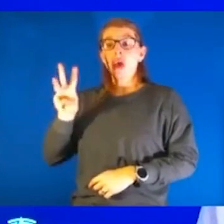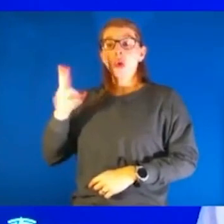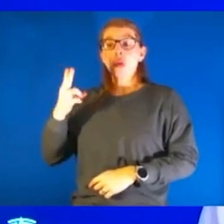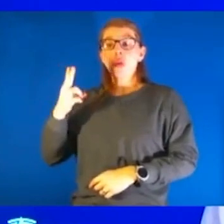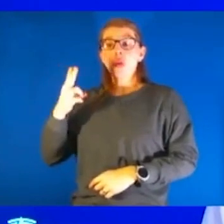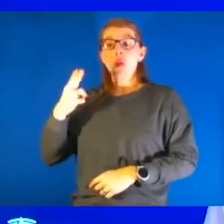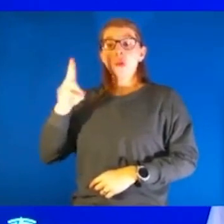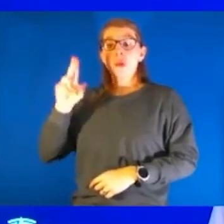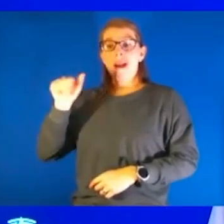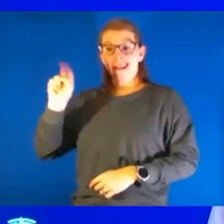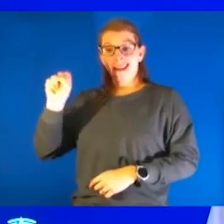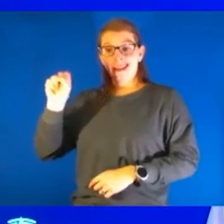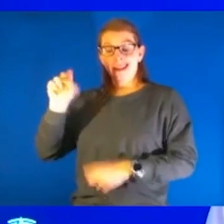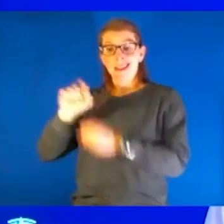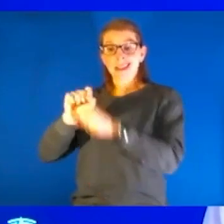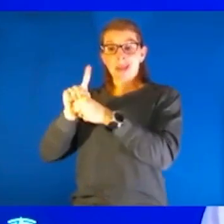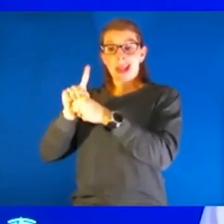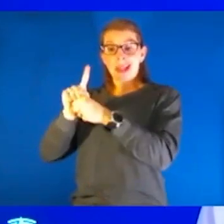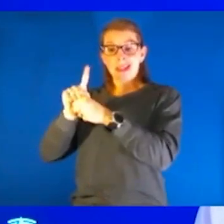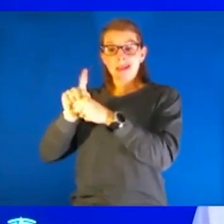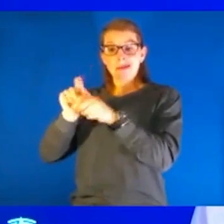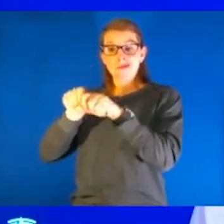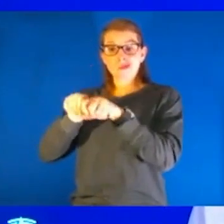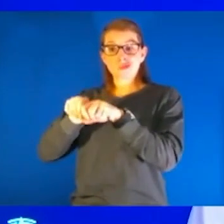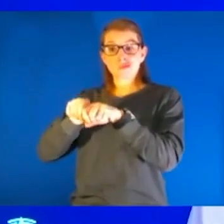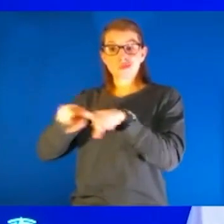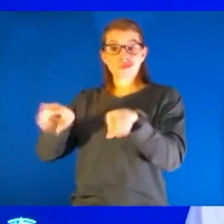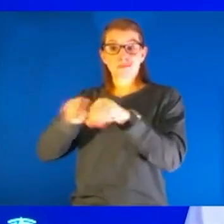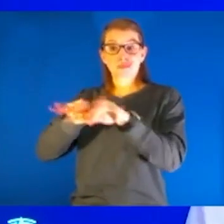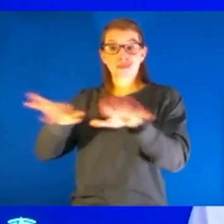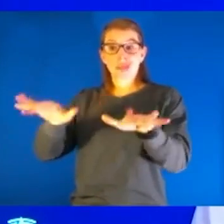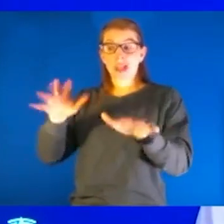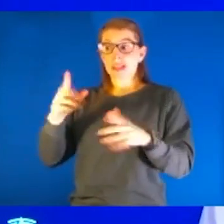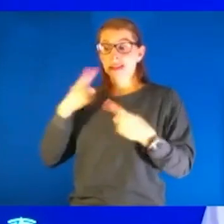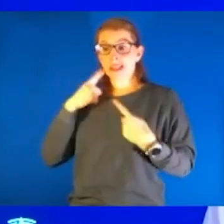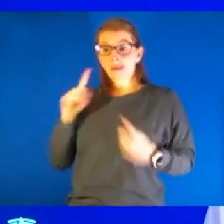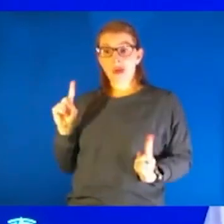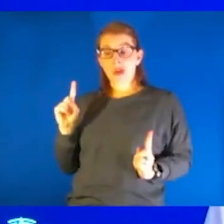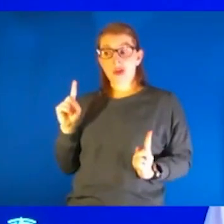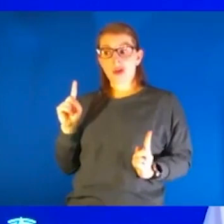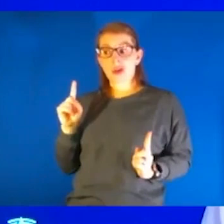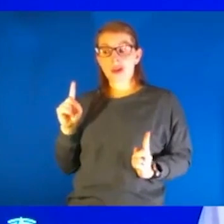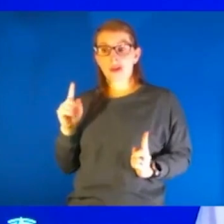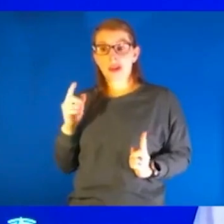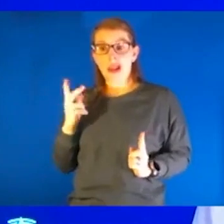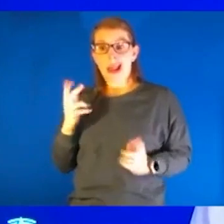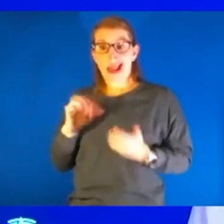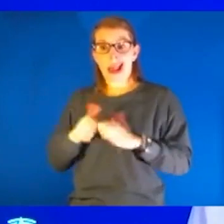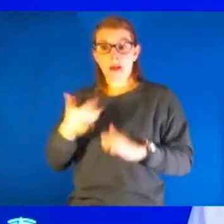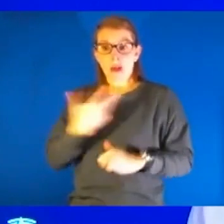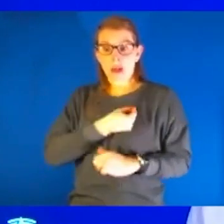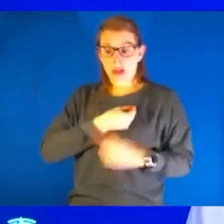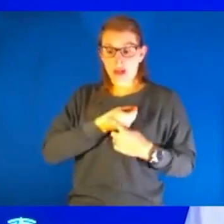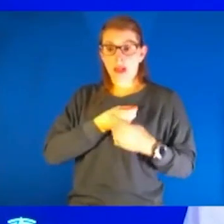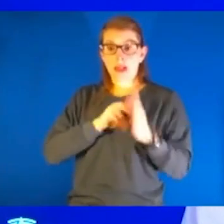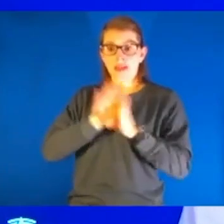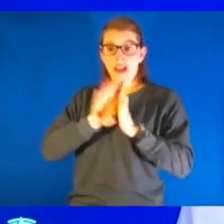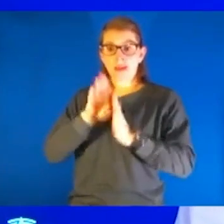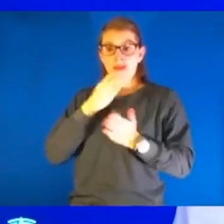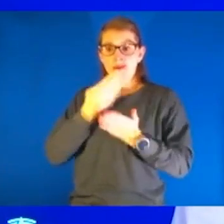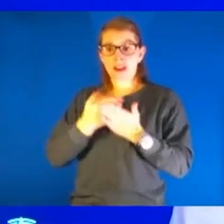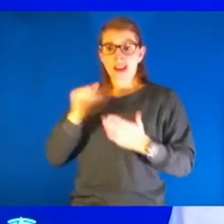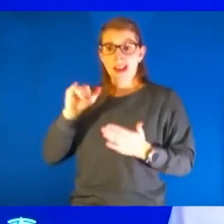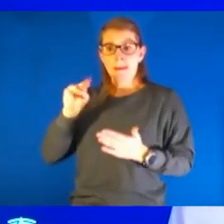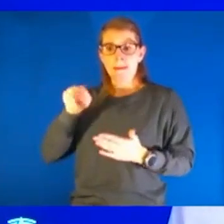spike protein. And why is it so helpful? Why do they continue to have such great activity and create a great immune response? Number one, it's because of